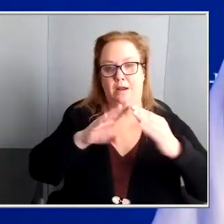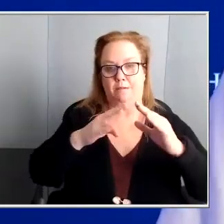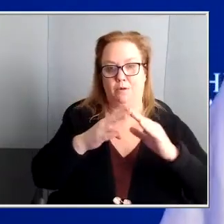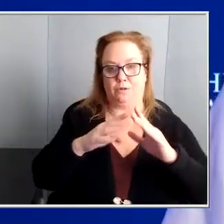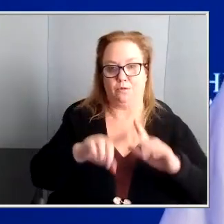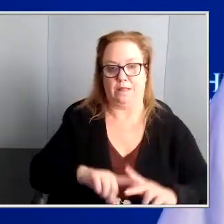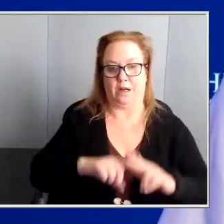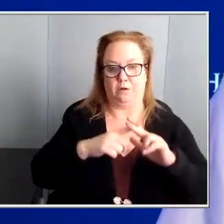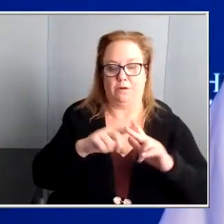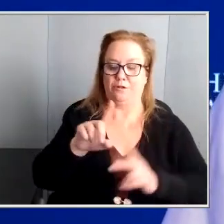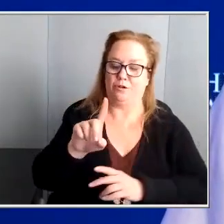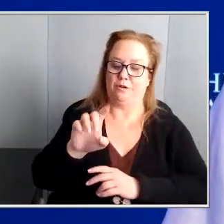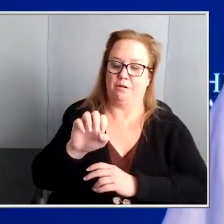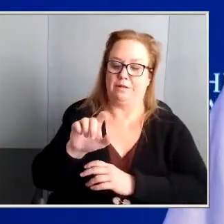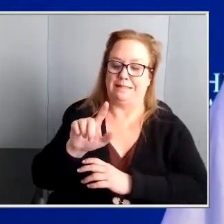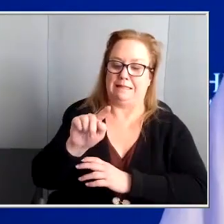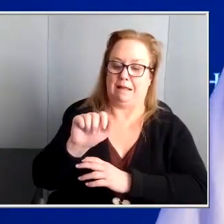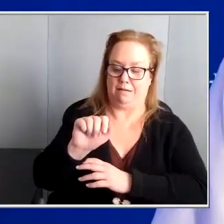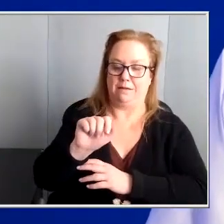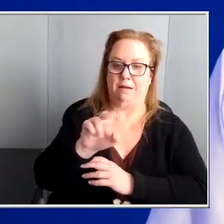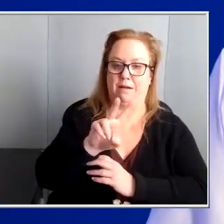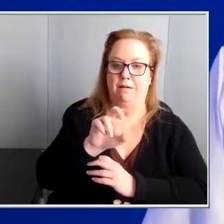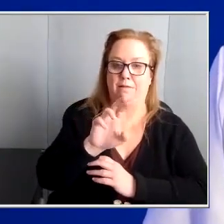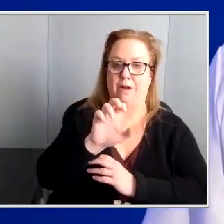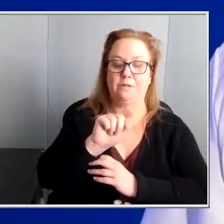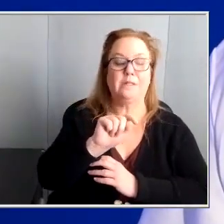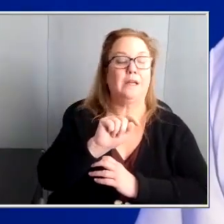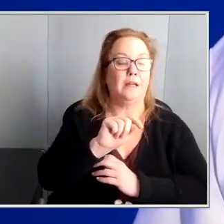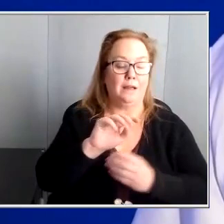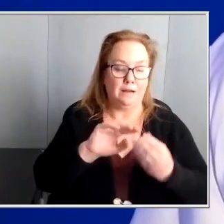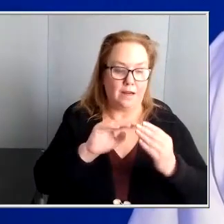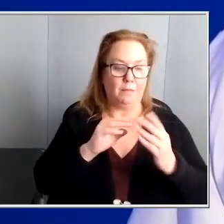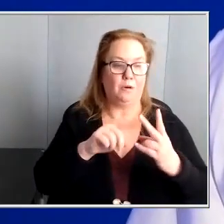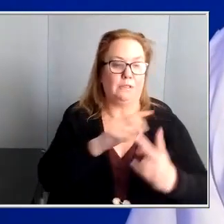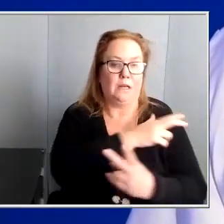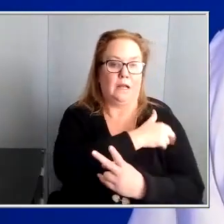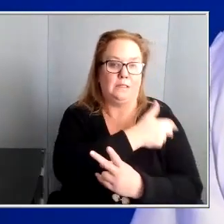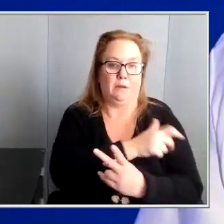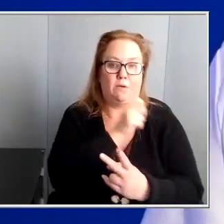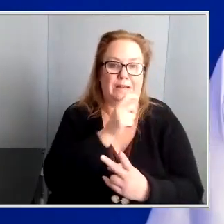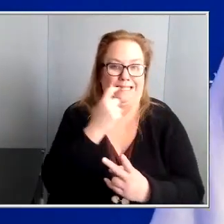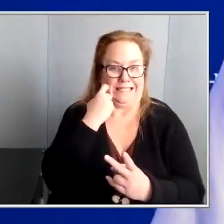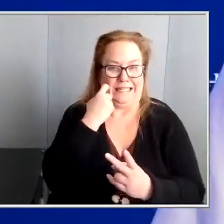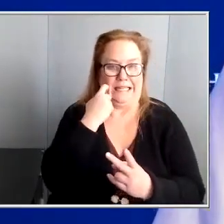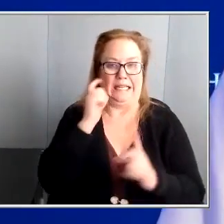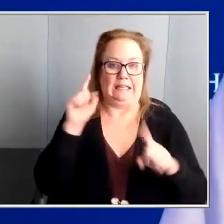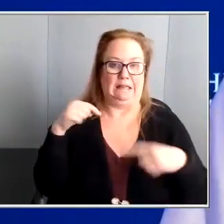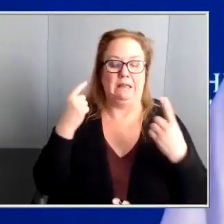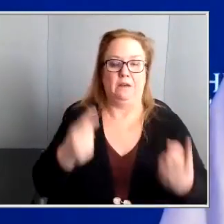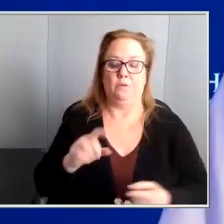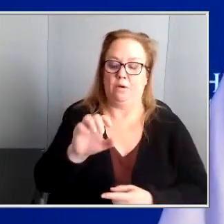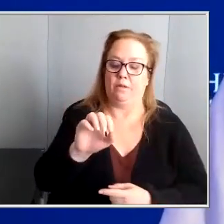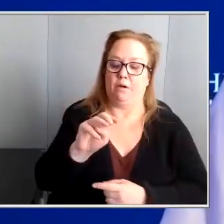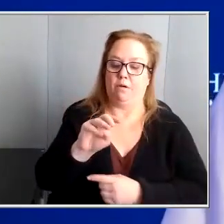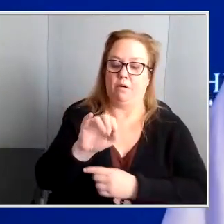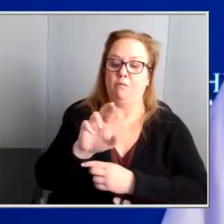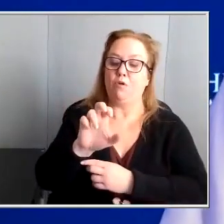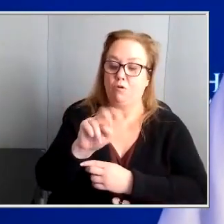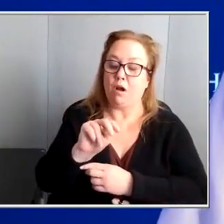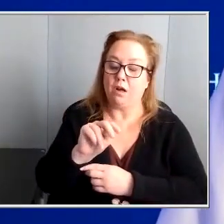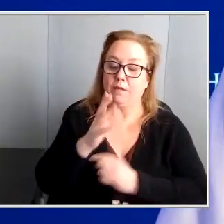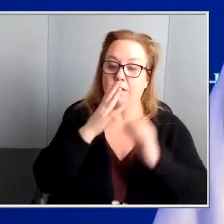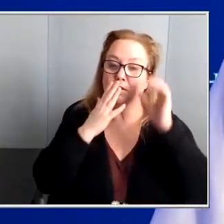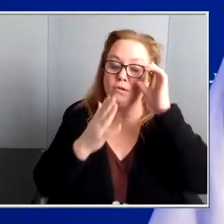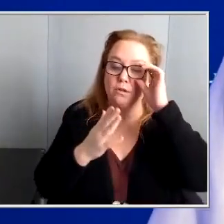original Delta, both in cases and hospitalizations, we never really saw that these past few months with Omicron, which is good, but we